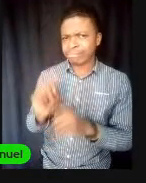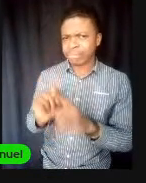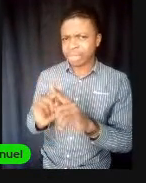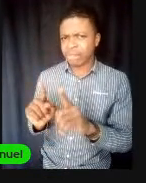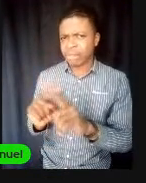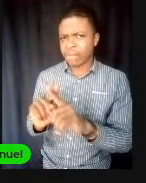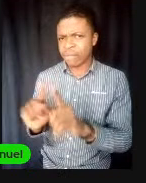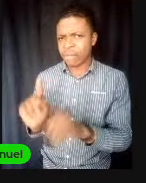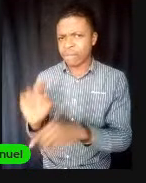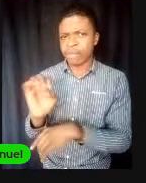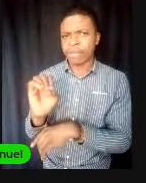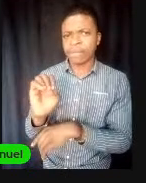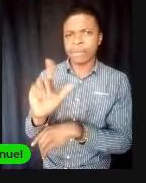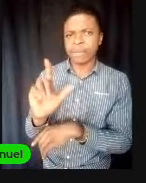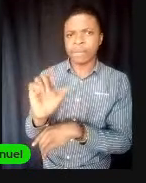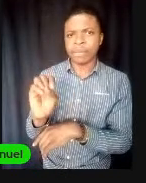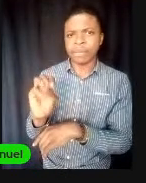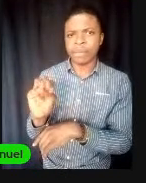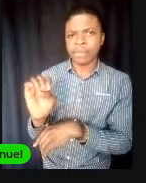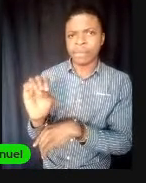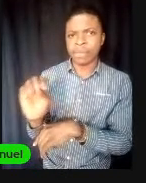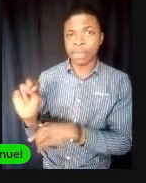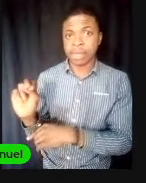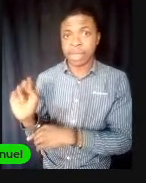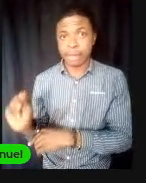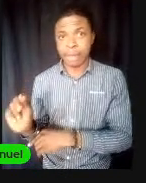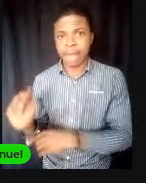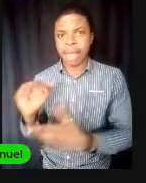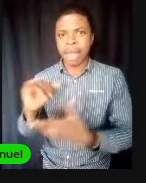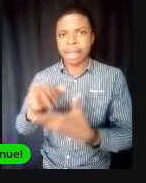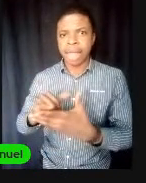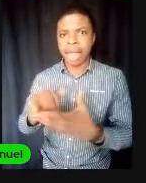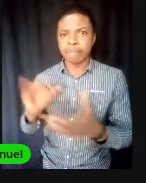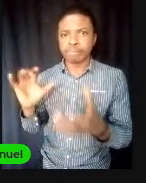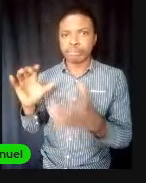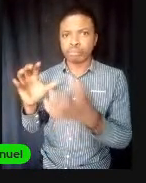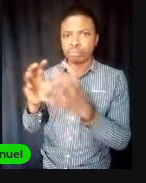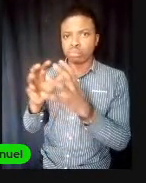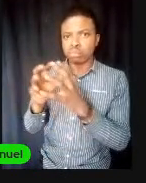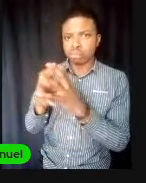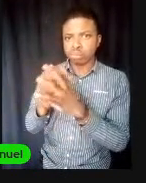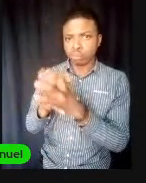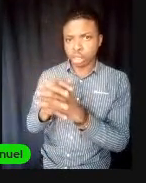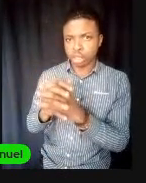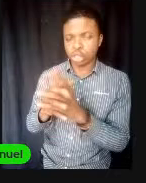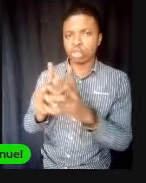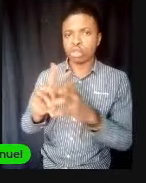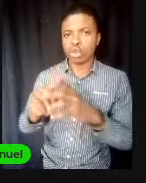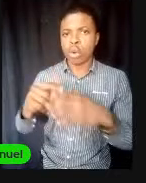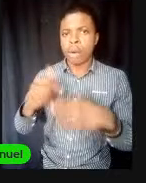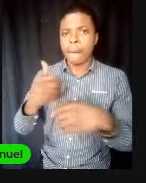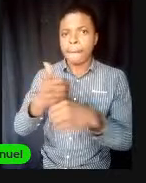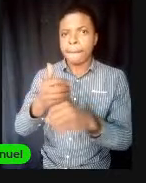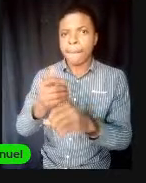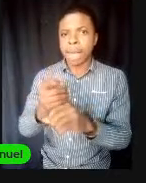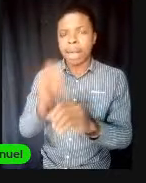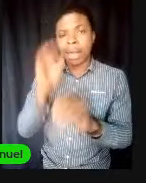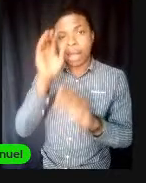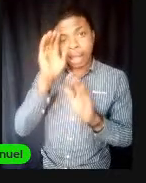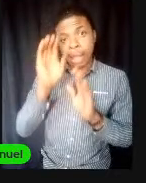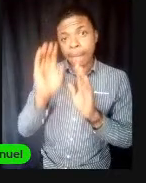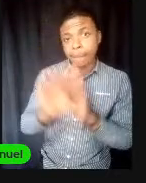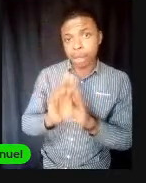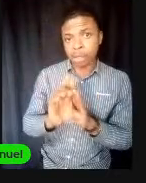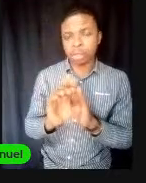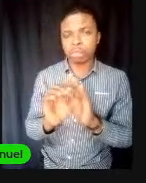those things. We'll look at them in our next design. But today I'm just giving you a brief basics, the basics of design, so that we can start